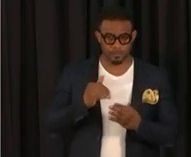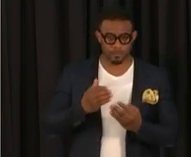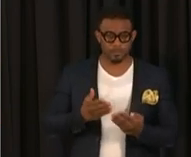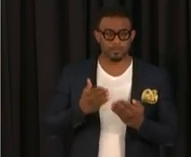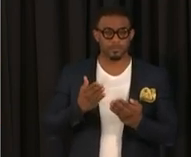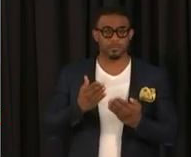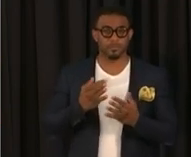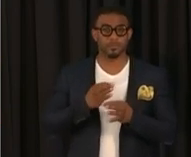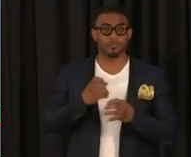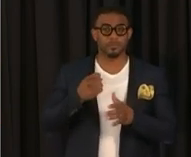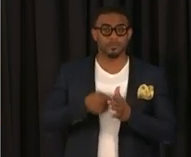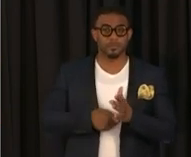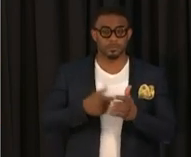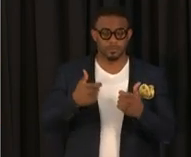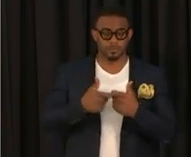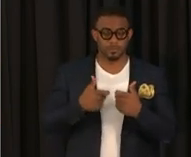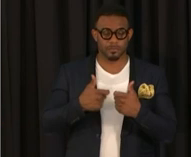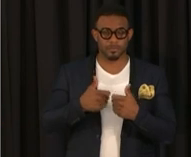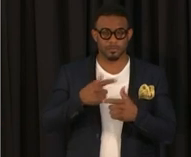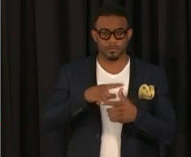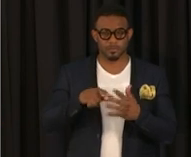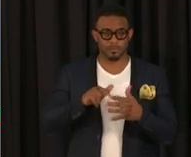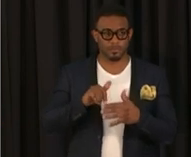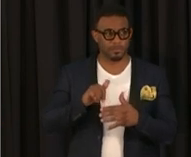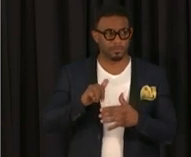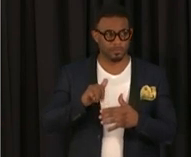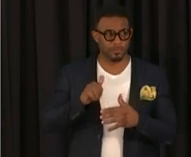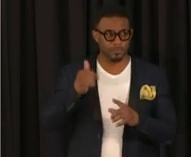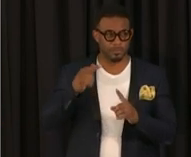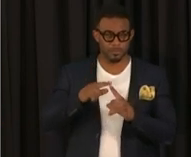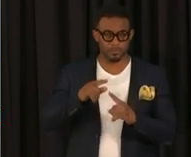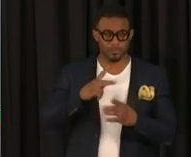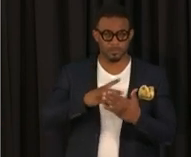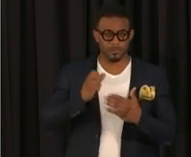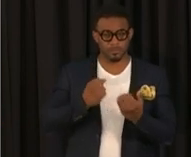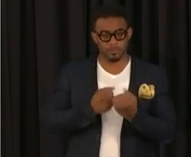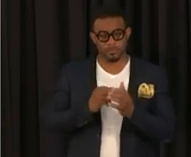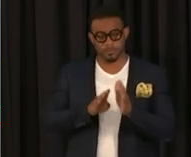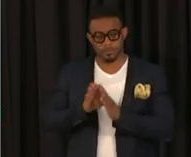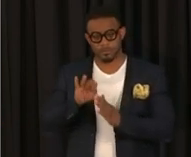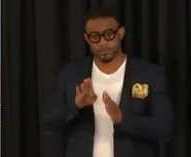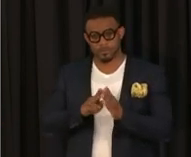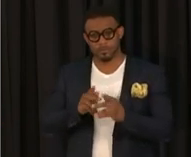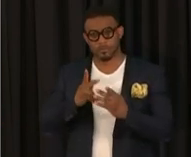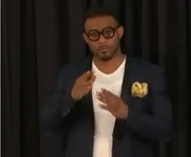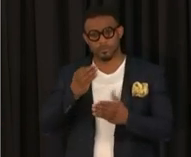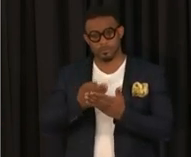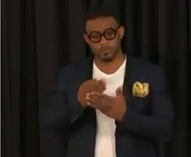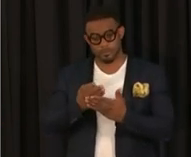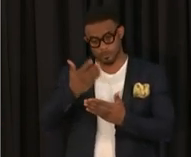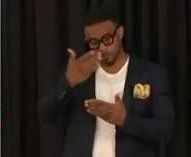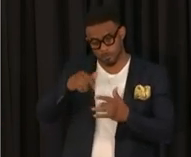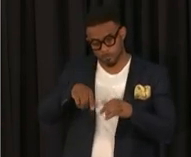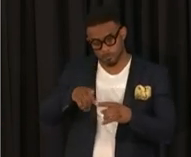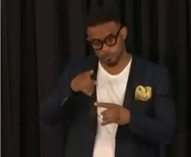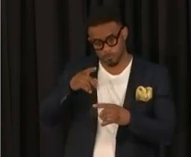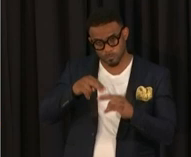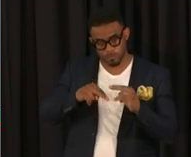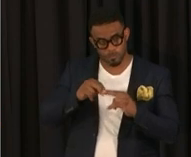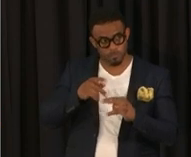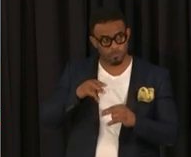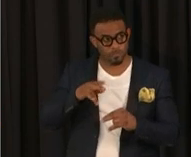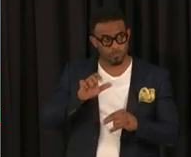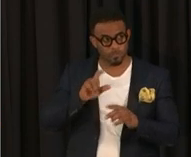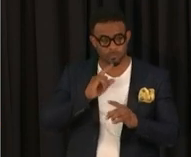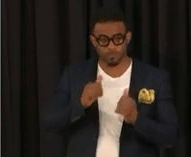by providing free of charge electricity to them as the output for these projects, and supports developers by providing funds upfront during the construction